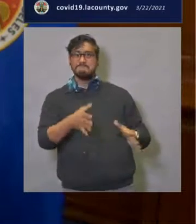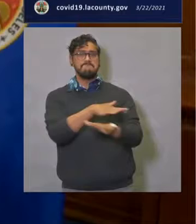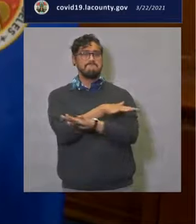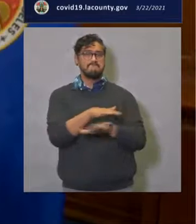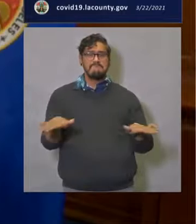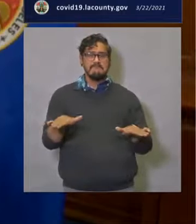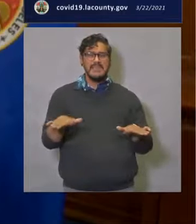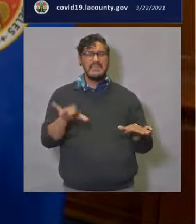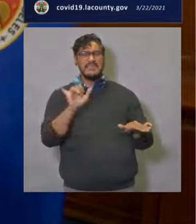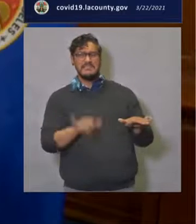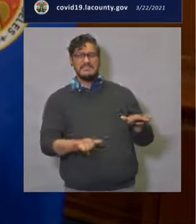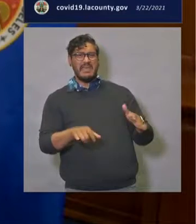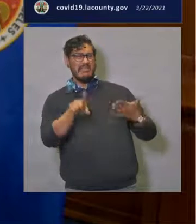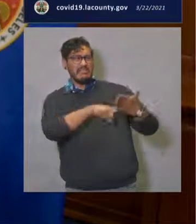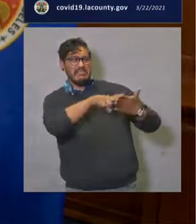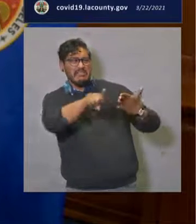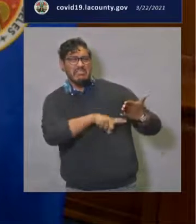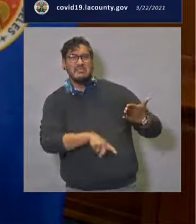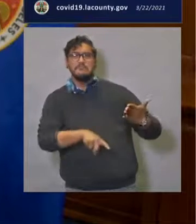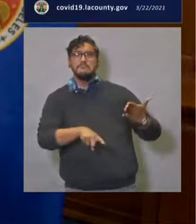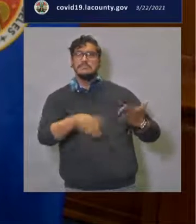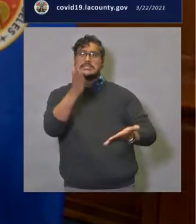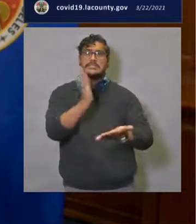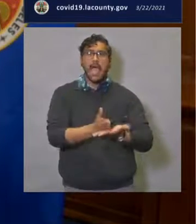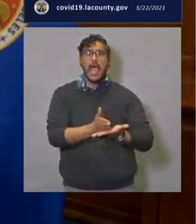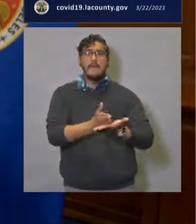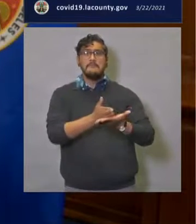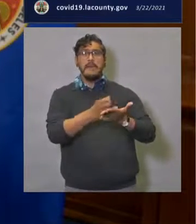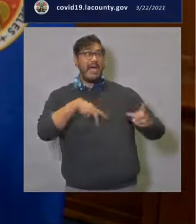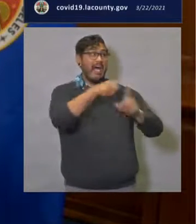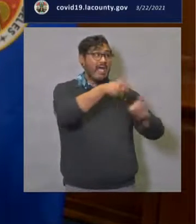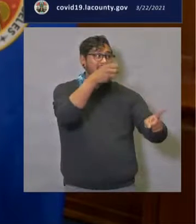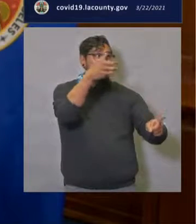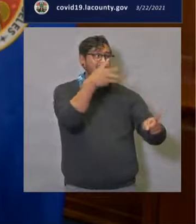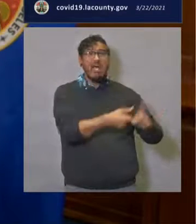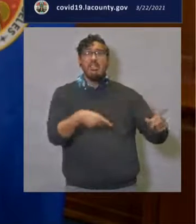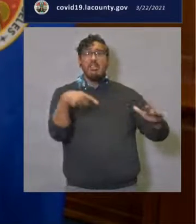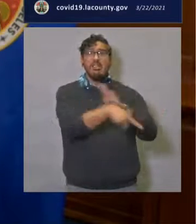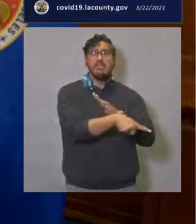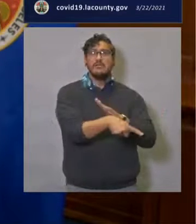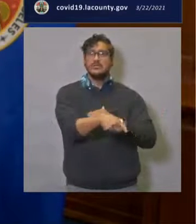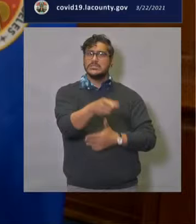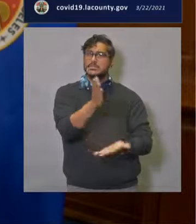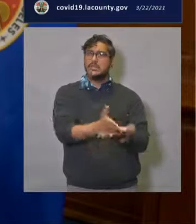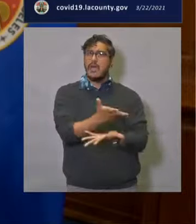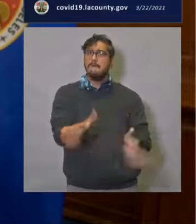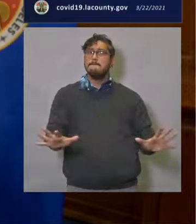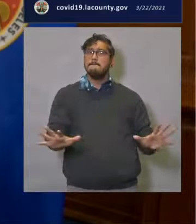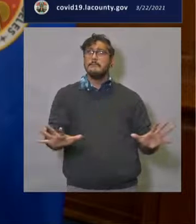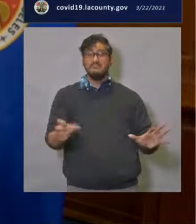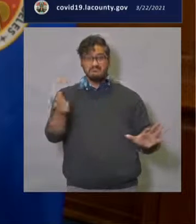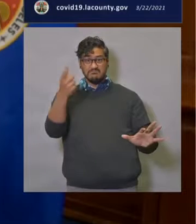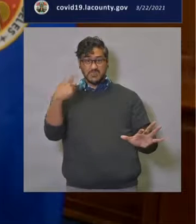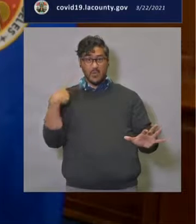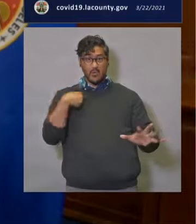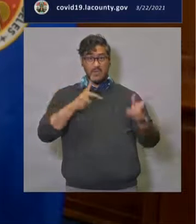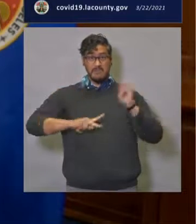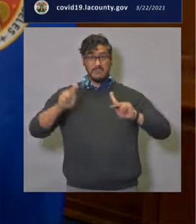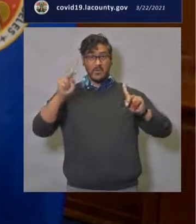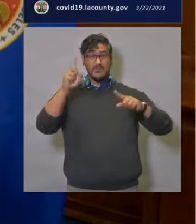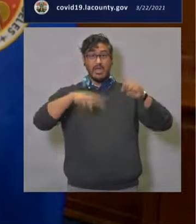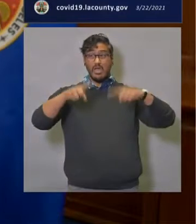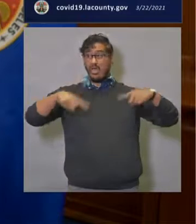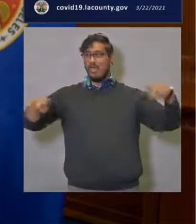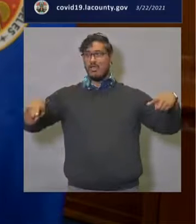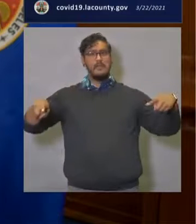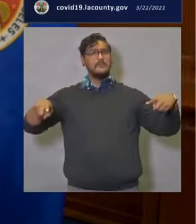verbal assaults, and murder must stop. Our diversity is stronger because of who we are, and we must never